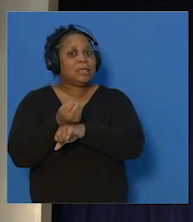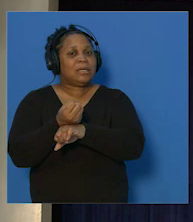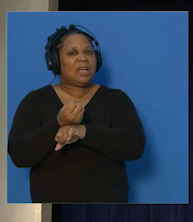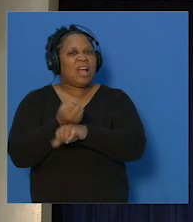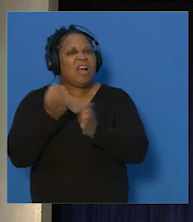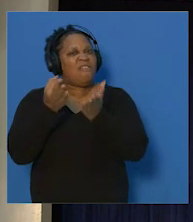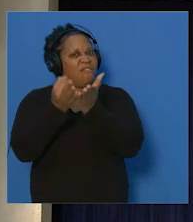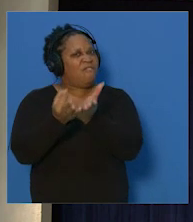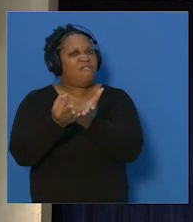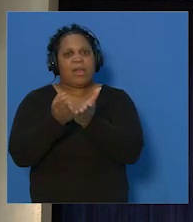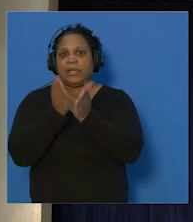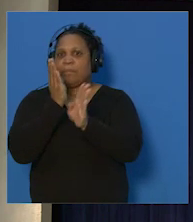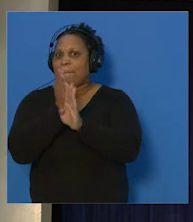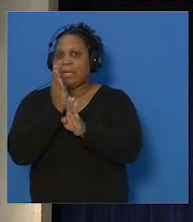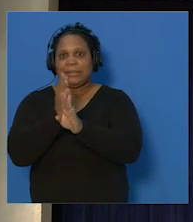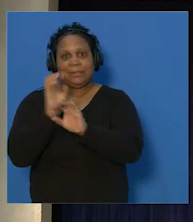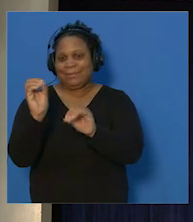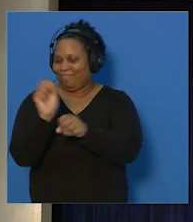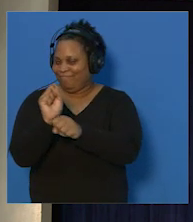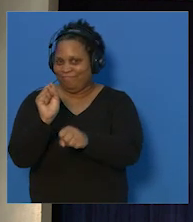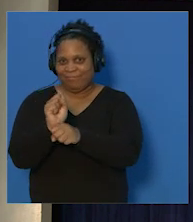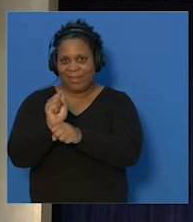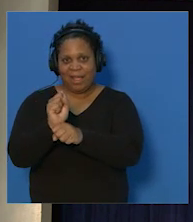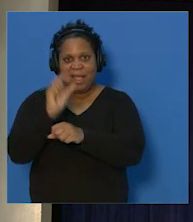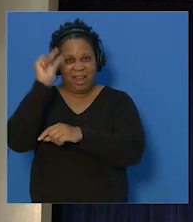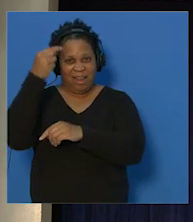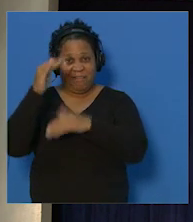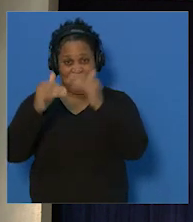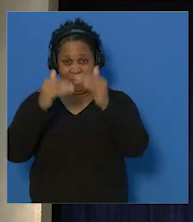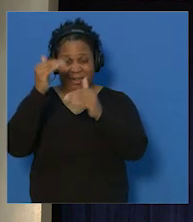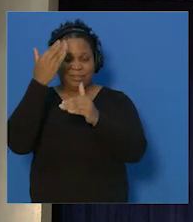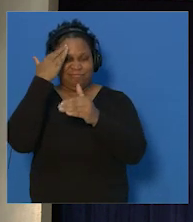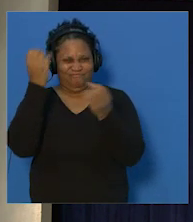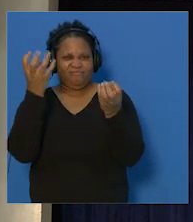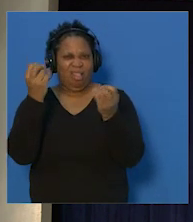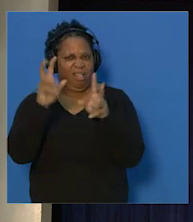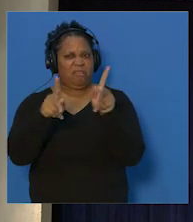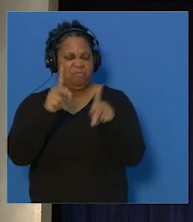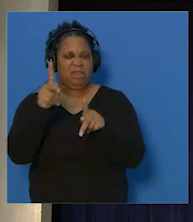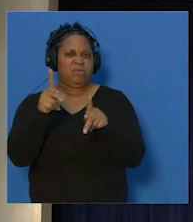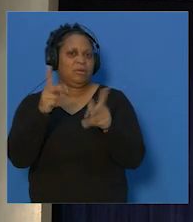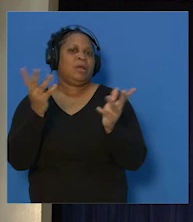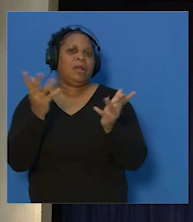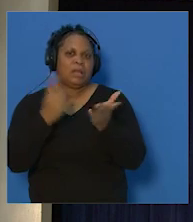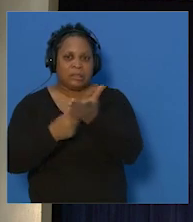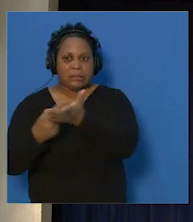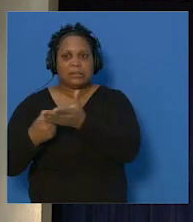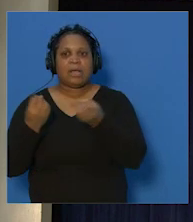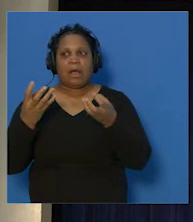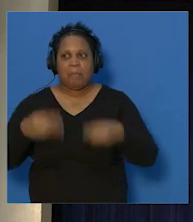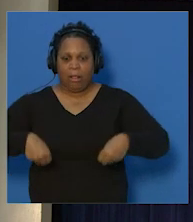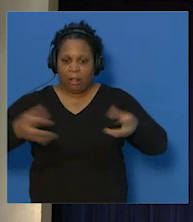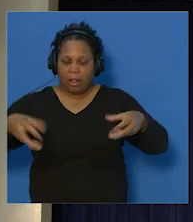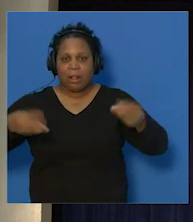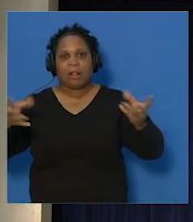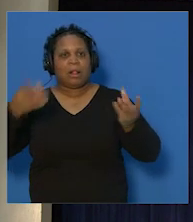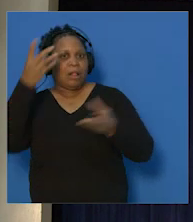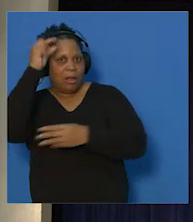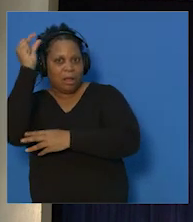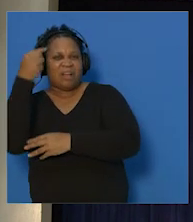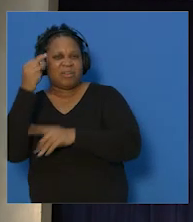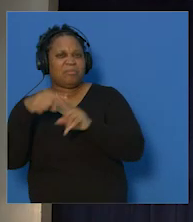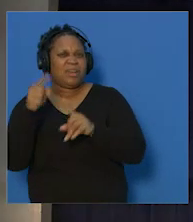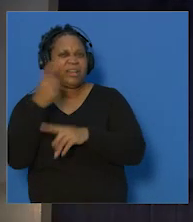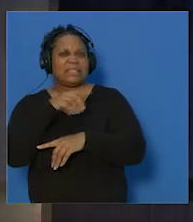buses were not operating. Also, many government buildings were not operating. And I know a lot of people have been talking about how much money the government has spent, but I'm curious to know how